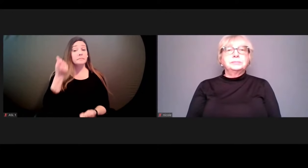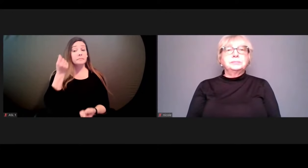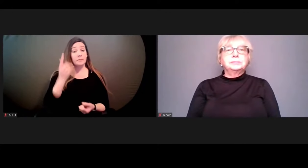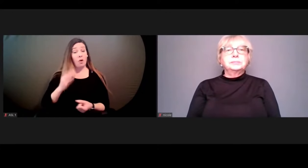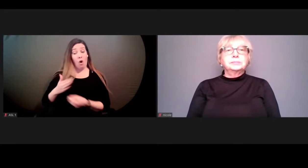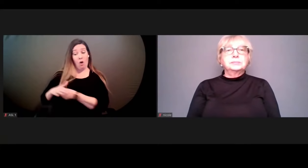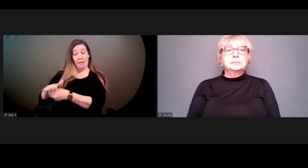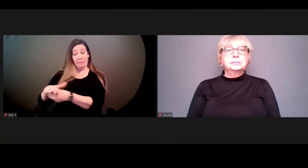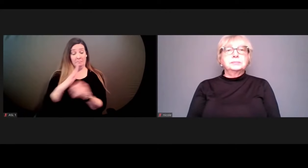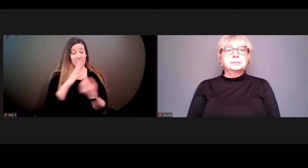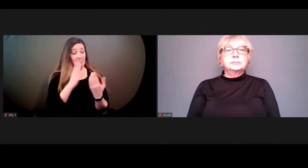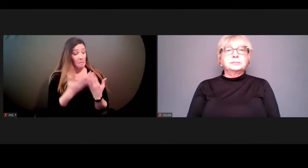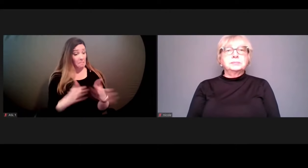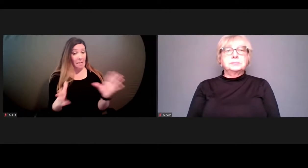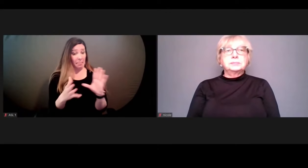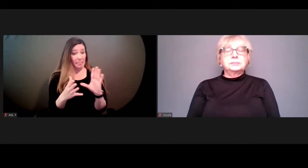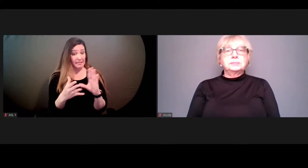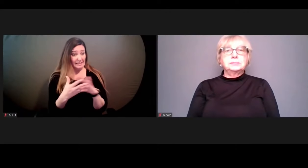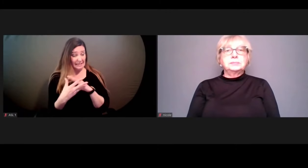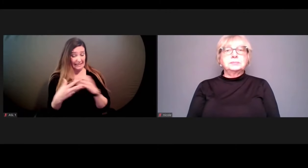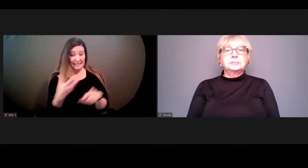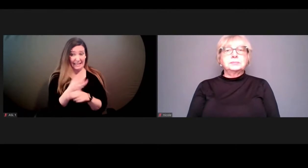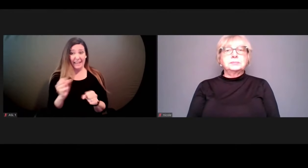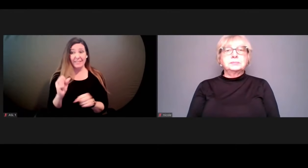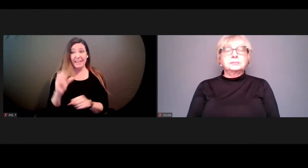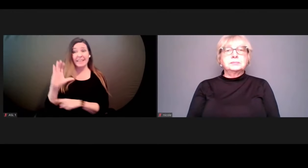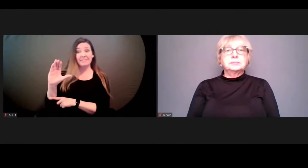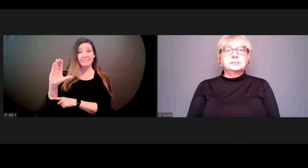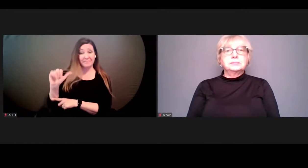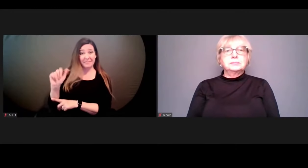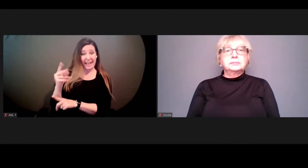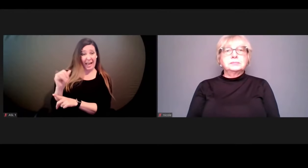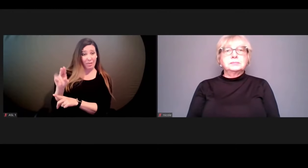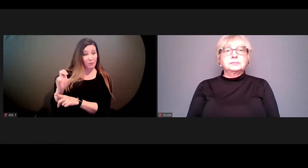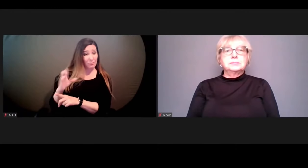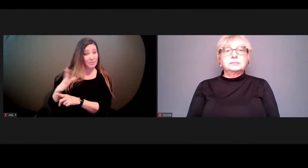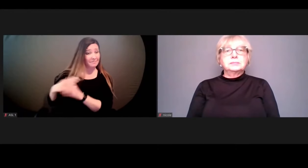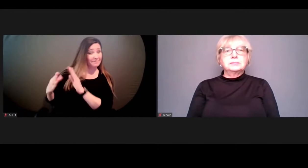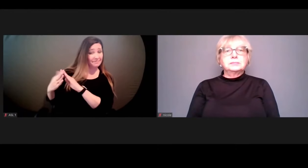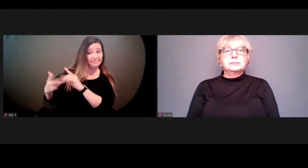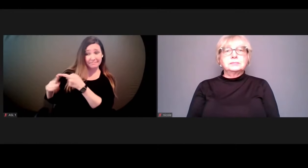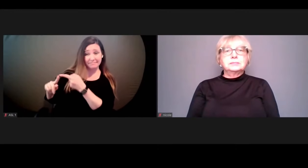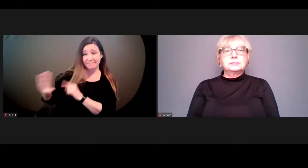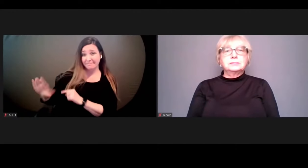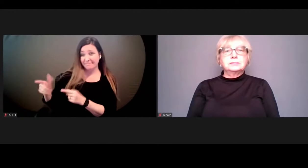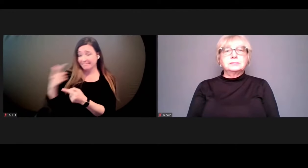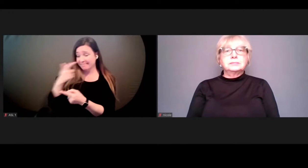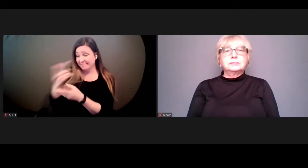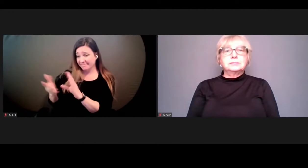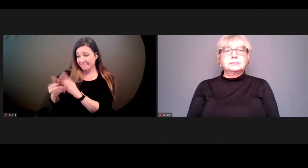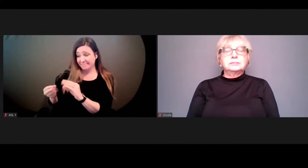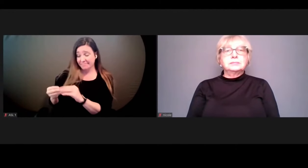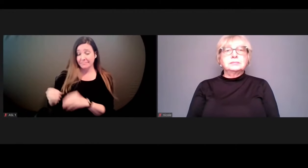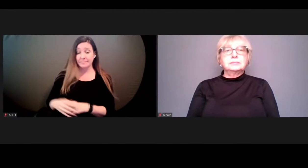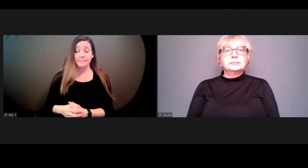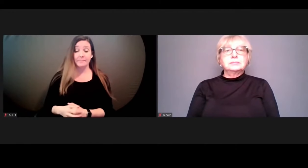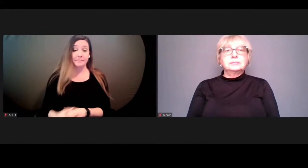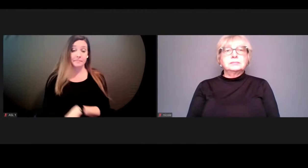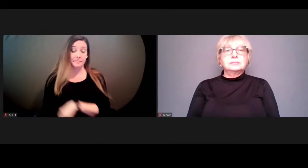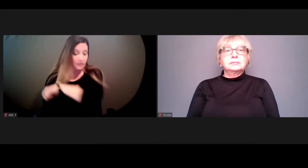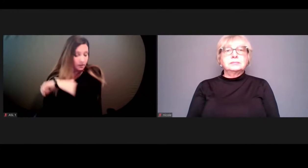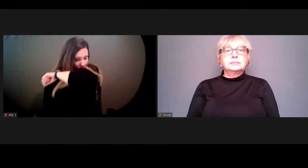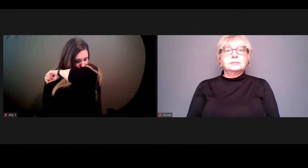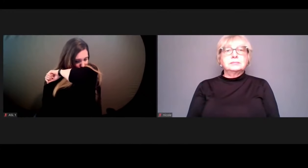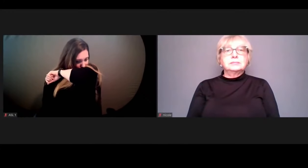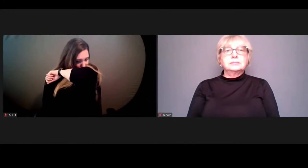heard from a friend and colleague, Catherine, are my other most